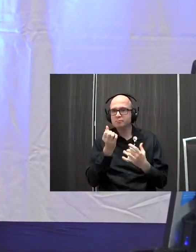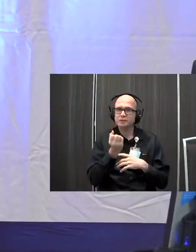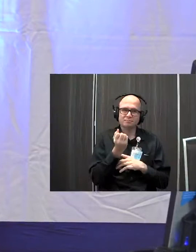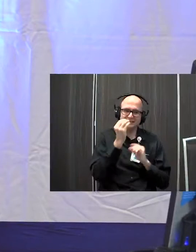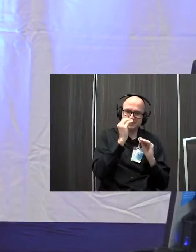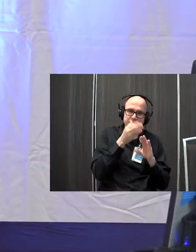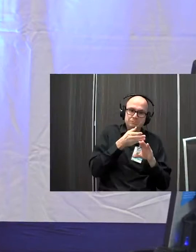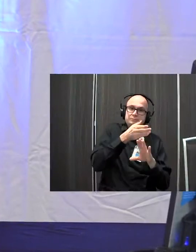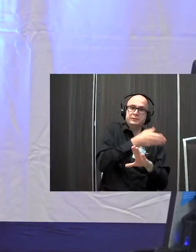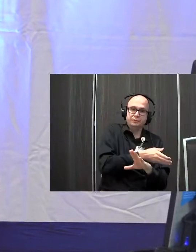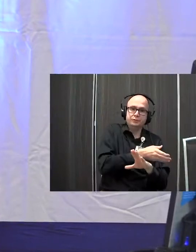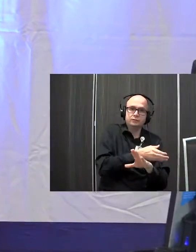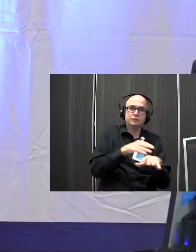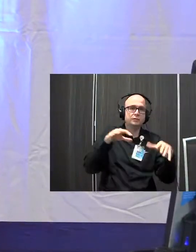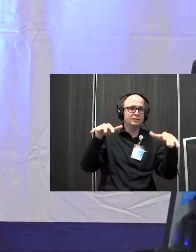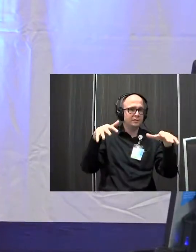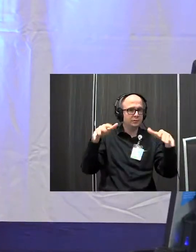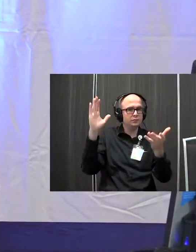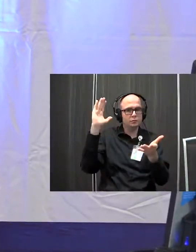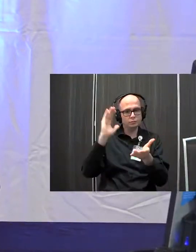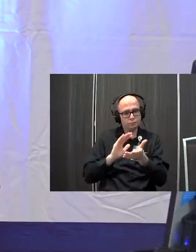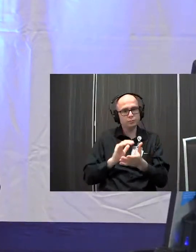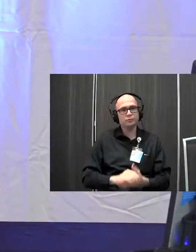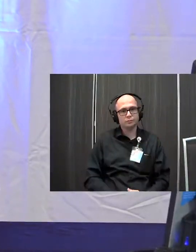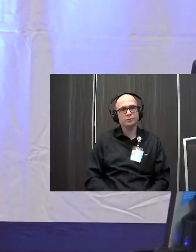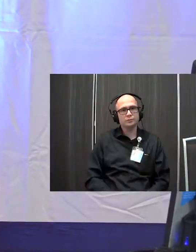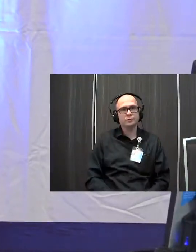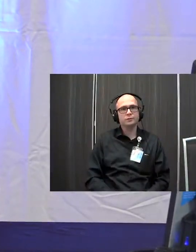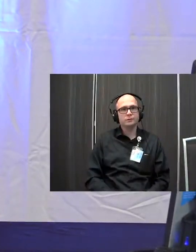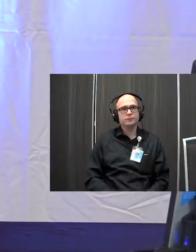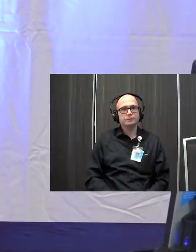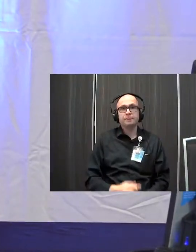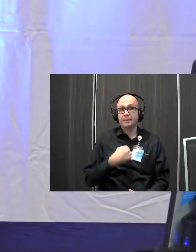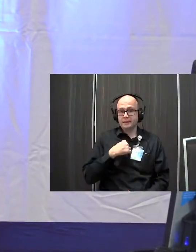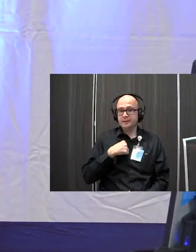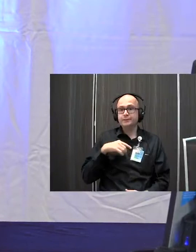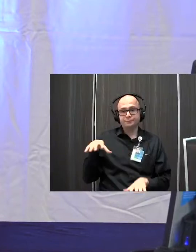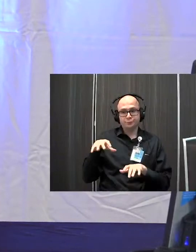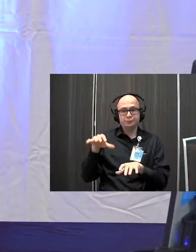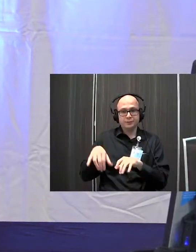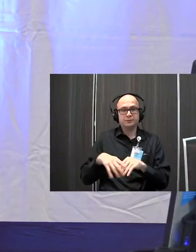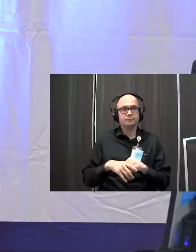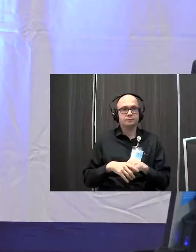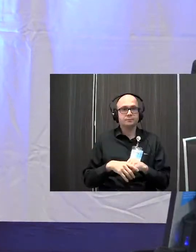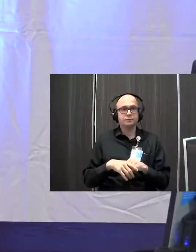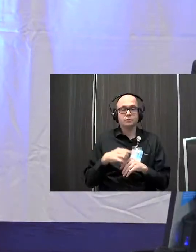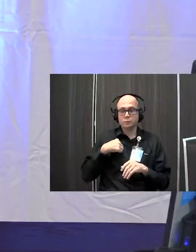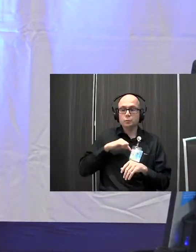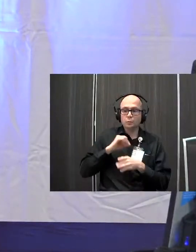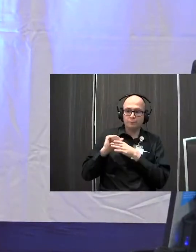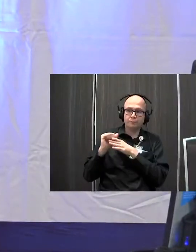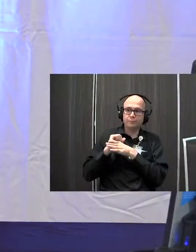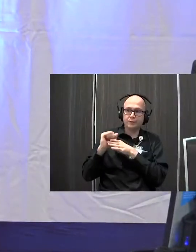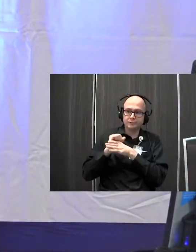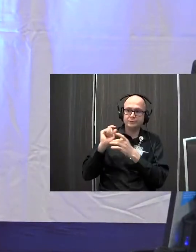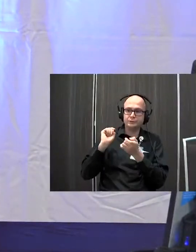in advance, I think, is anxiety decreasing. And we've actually done that. Oh, That's what, we have practiced that change.